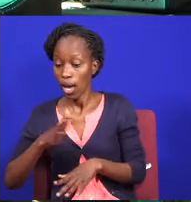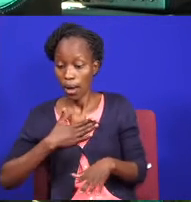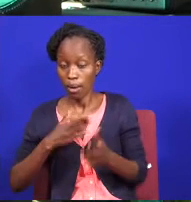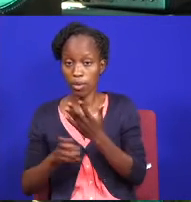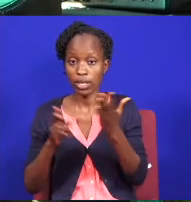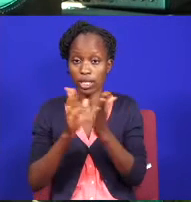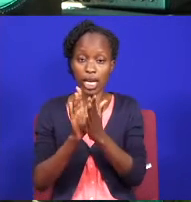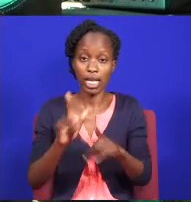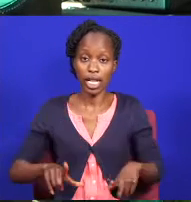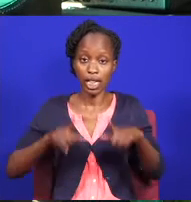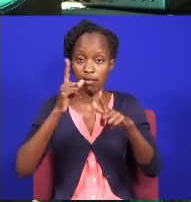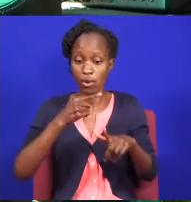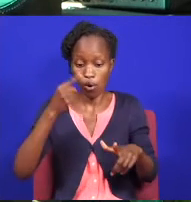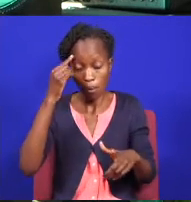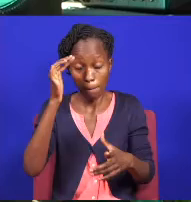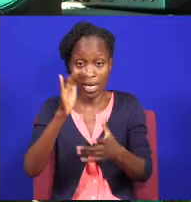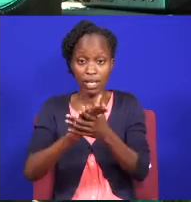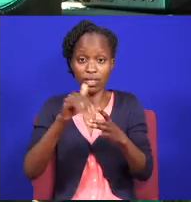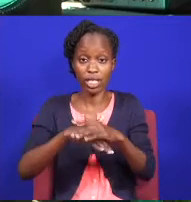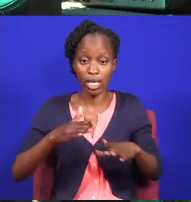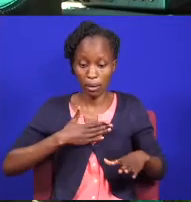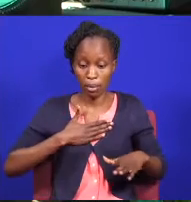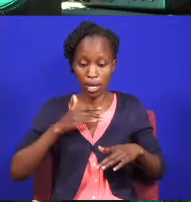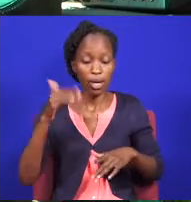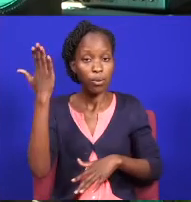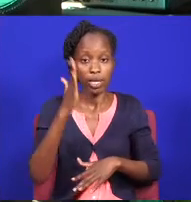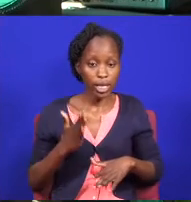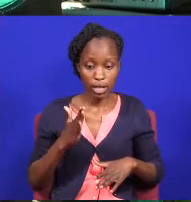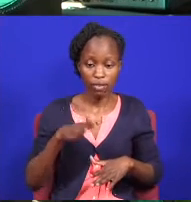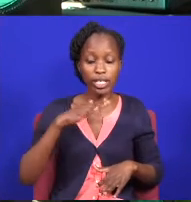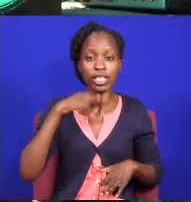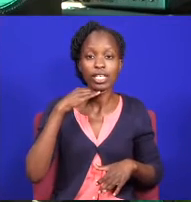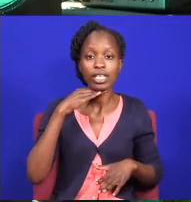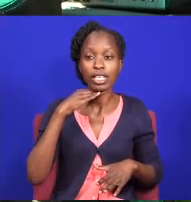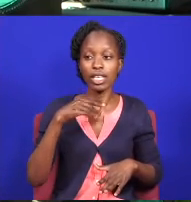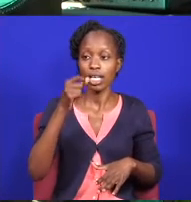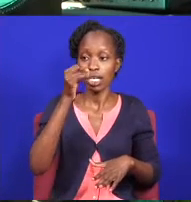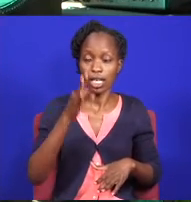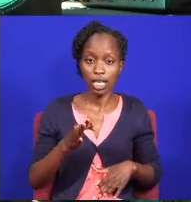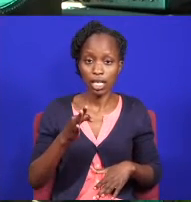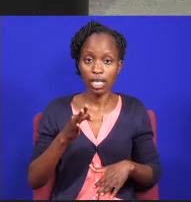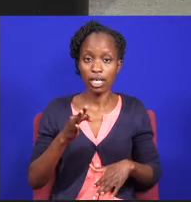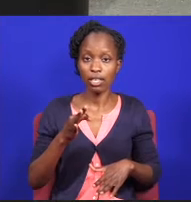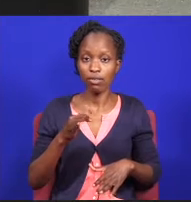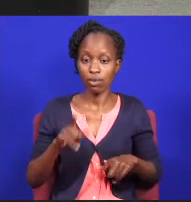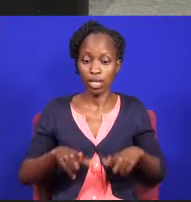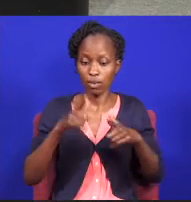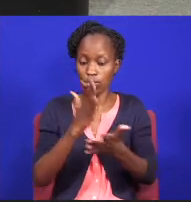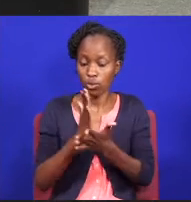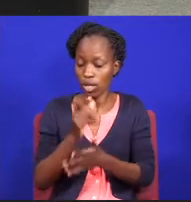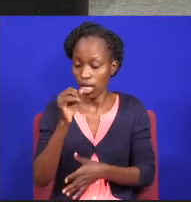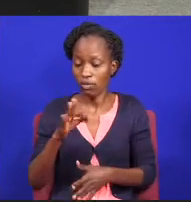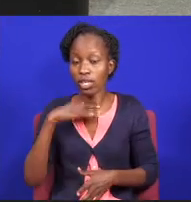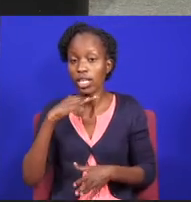and the life. Whoever believes in me will never die. He will live even though he die. And